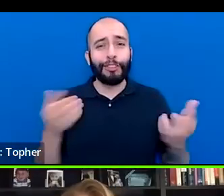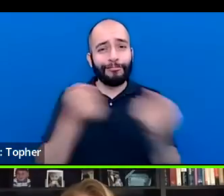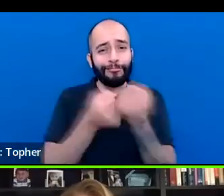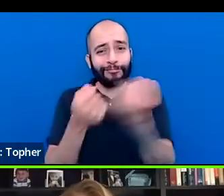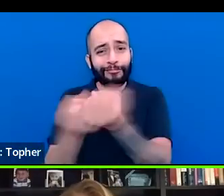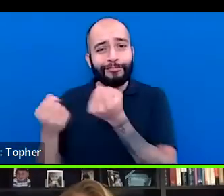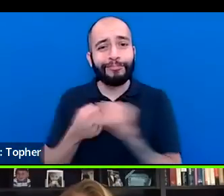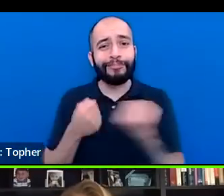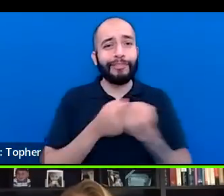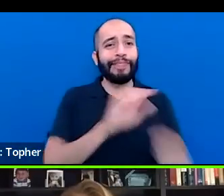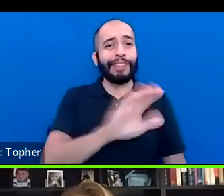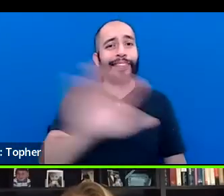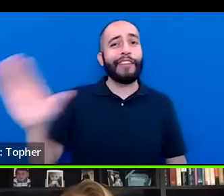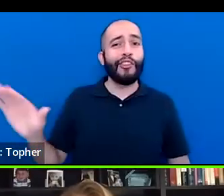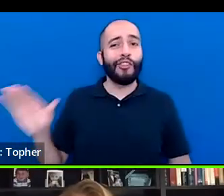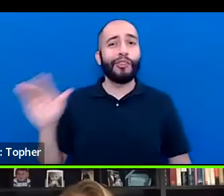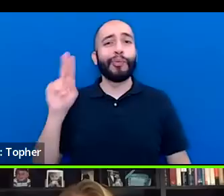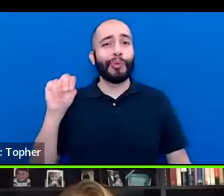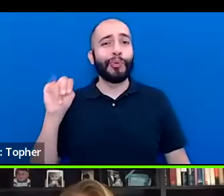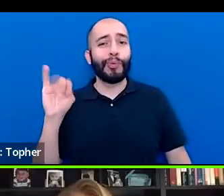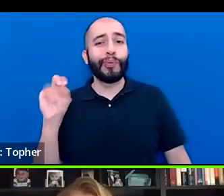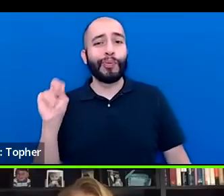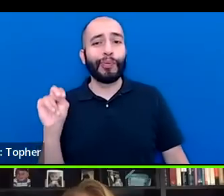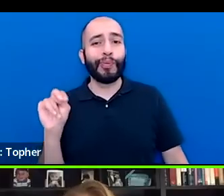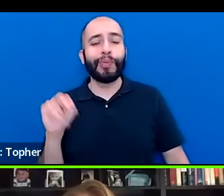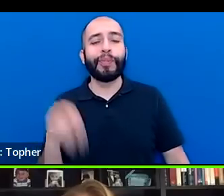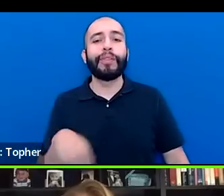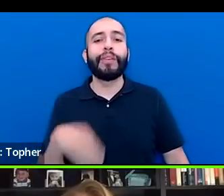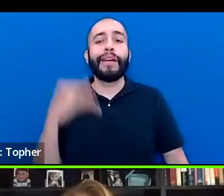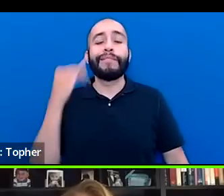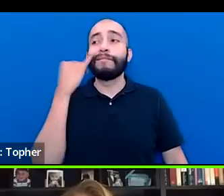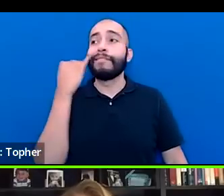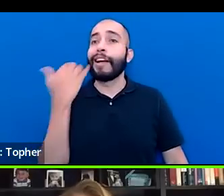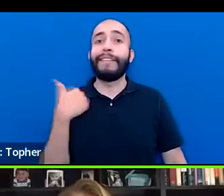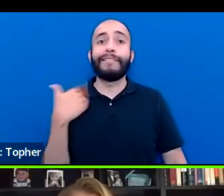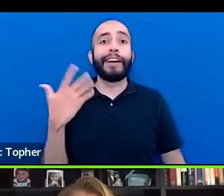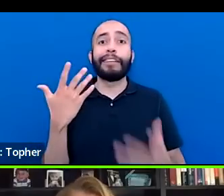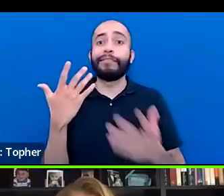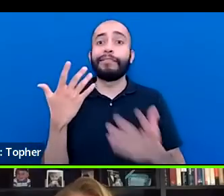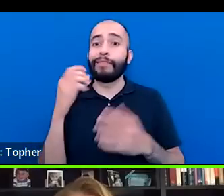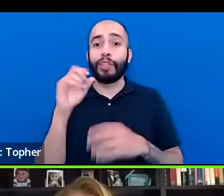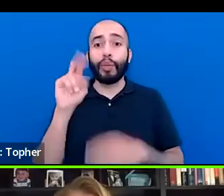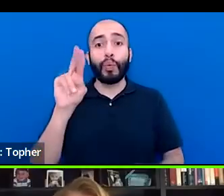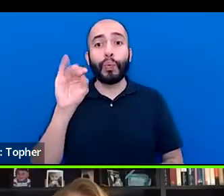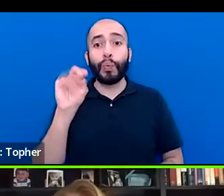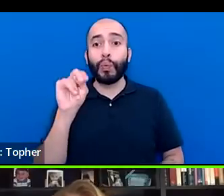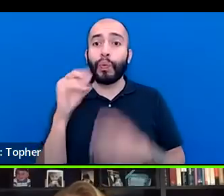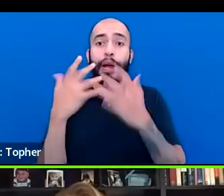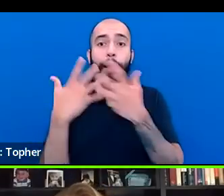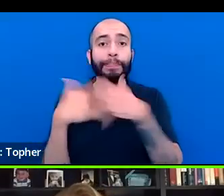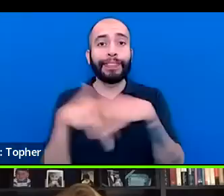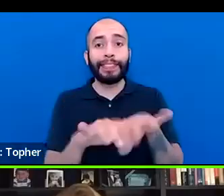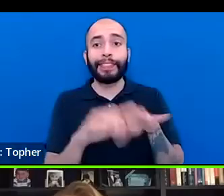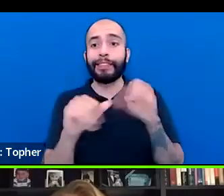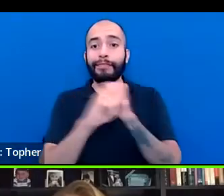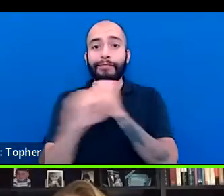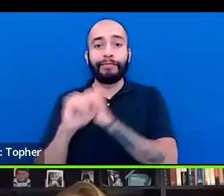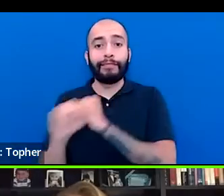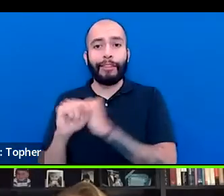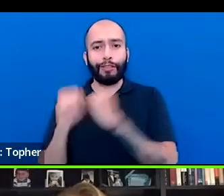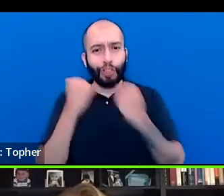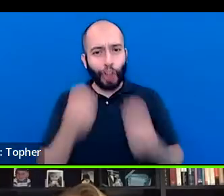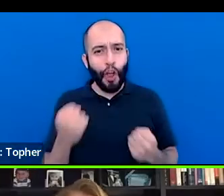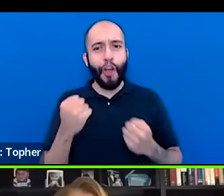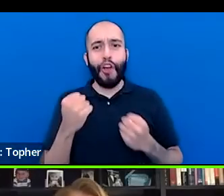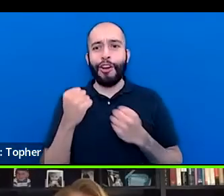is going and strong and taking on the boss, then let's not think about how we cut that up. Let's figure out how we help